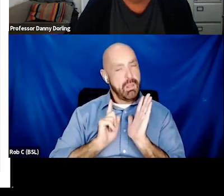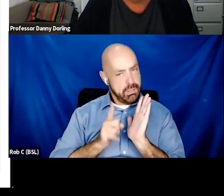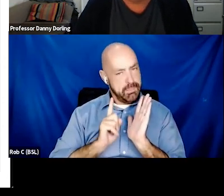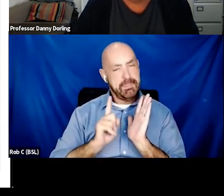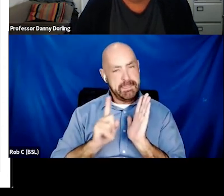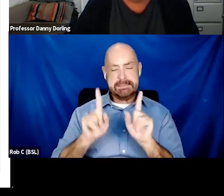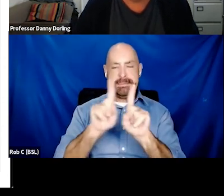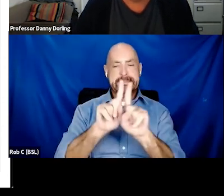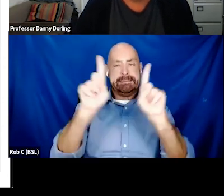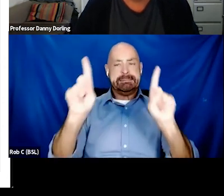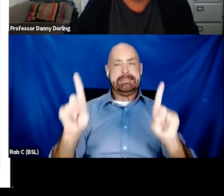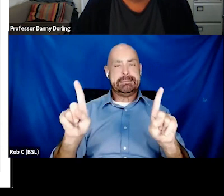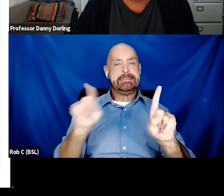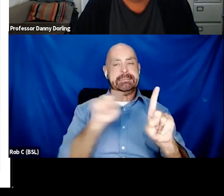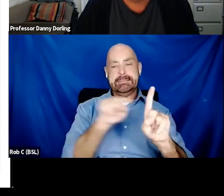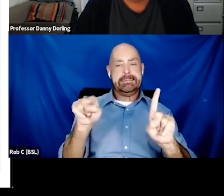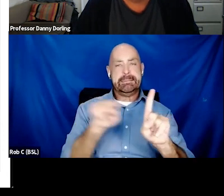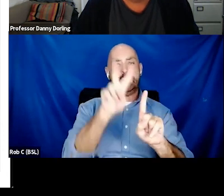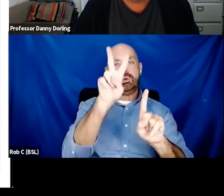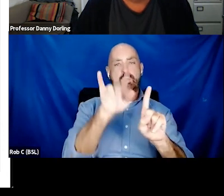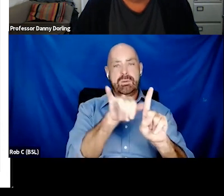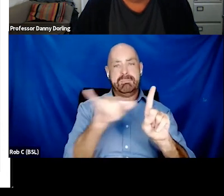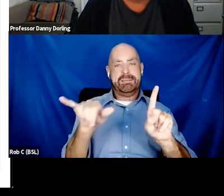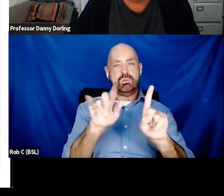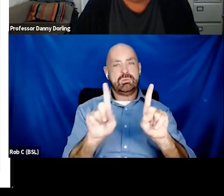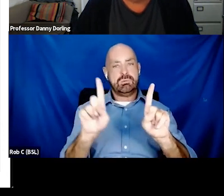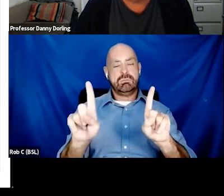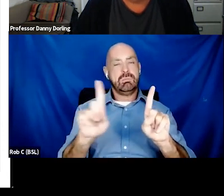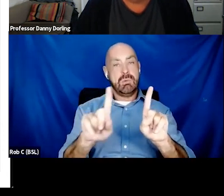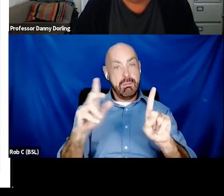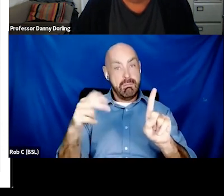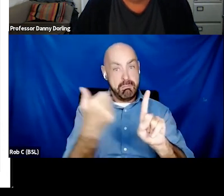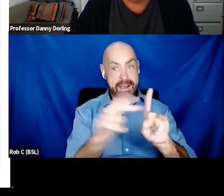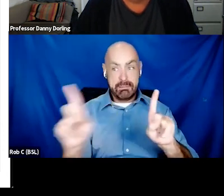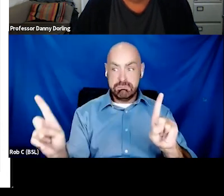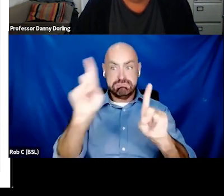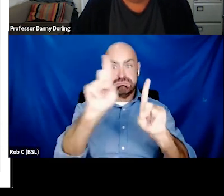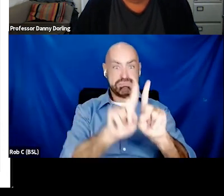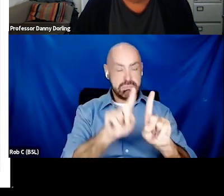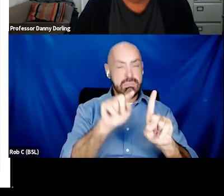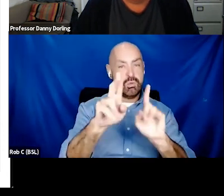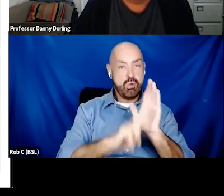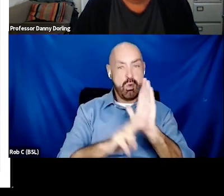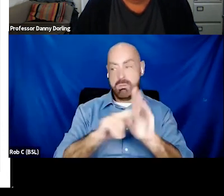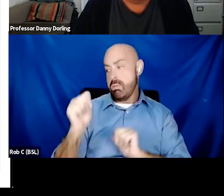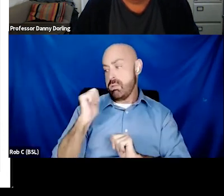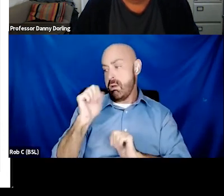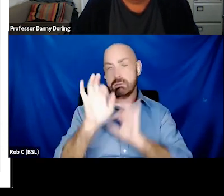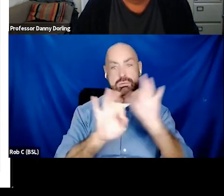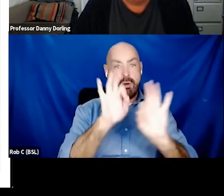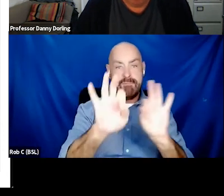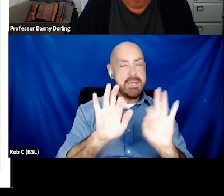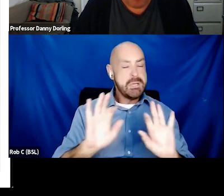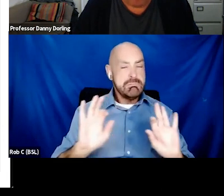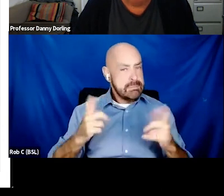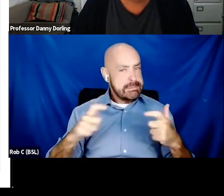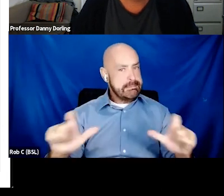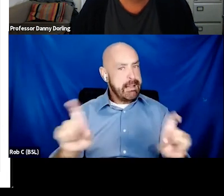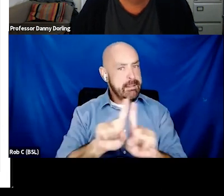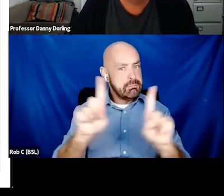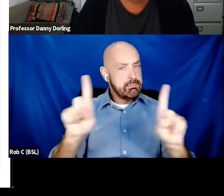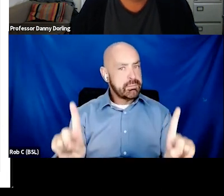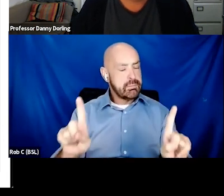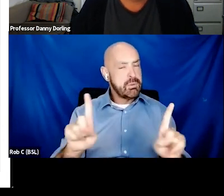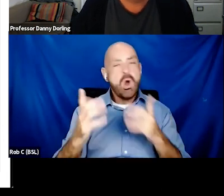is not normal. We have not returned to normal, at least in the last survey, as compared to before. Although,